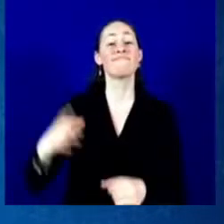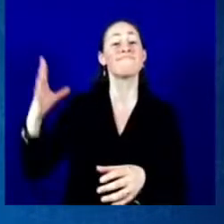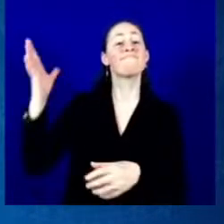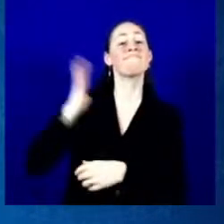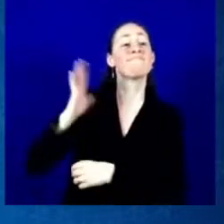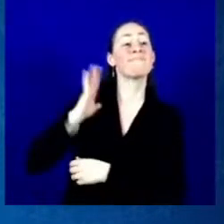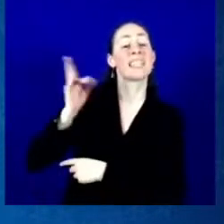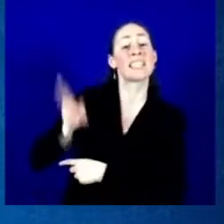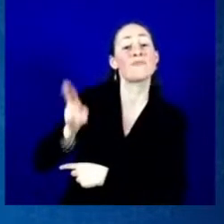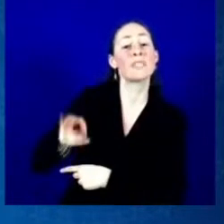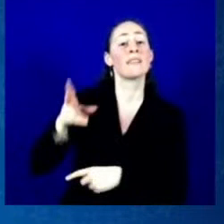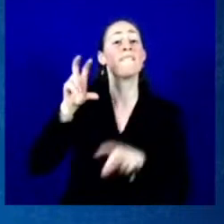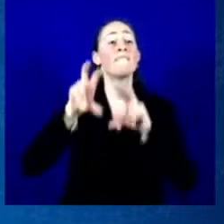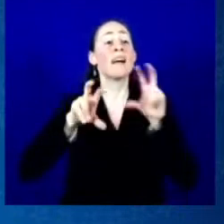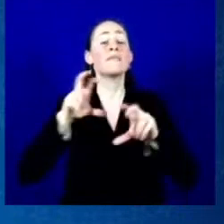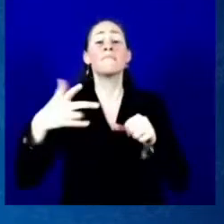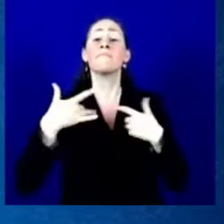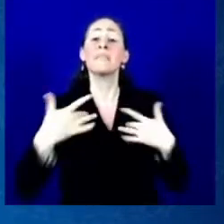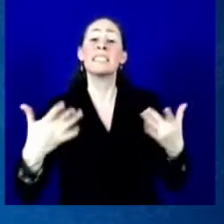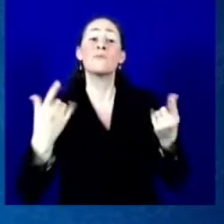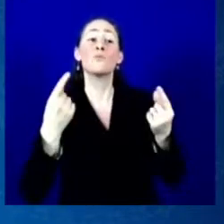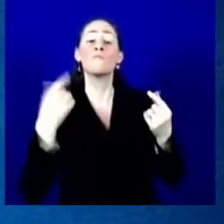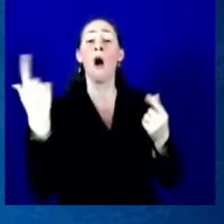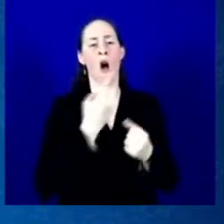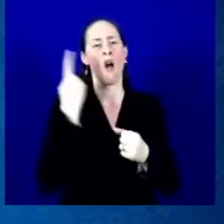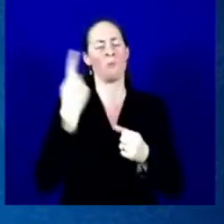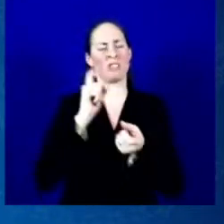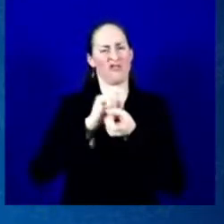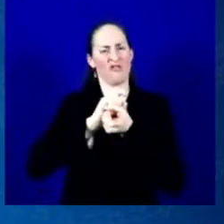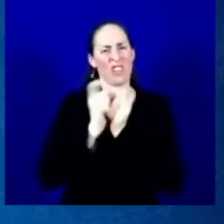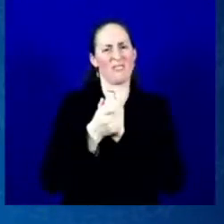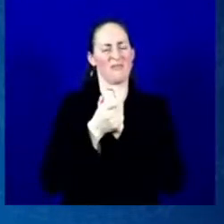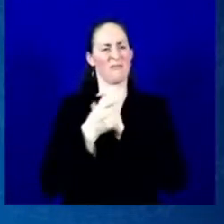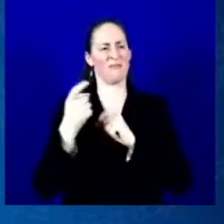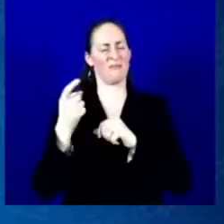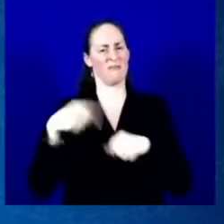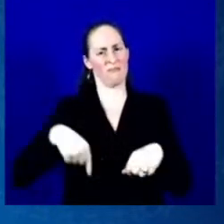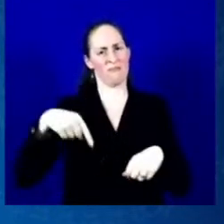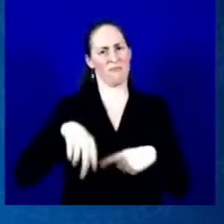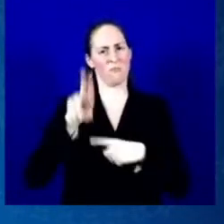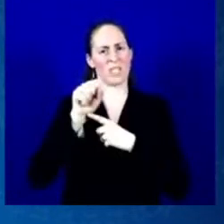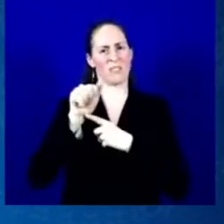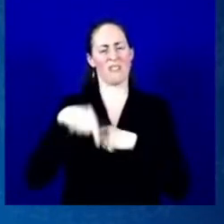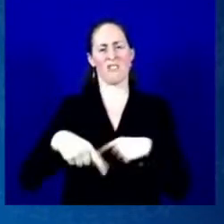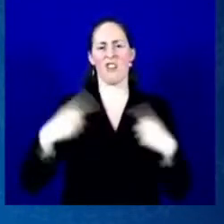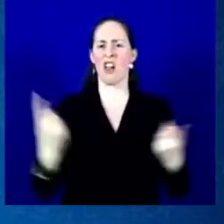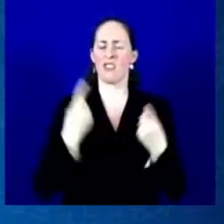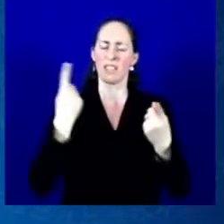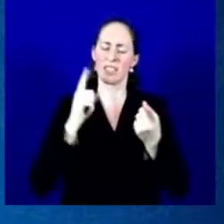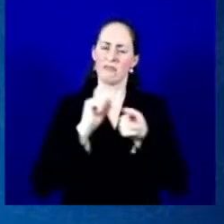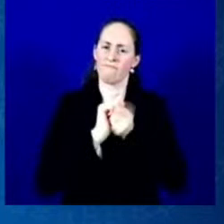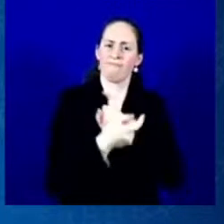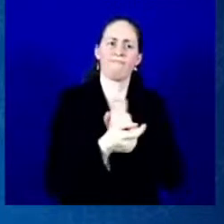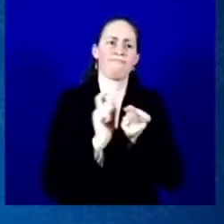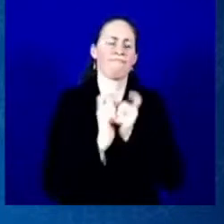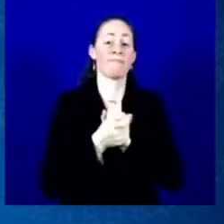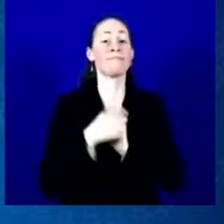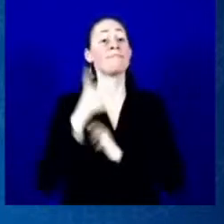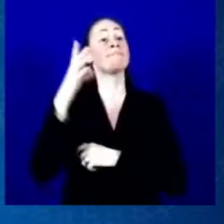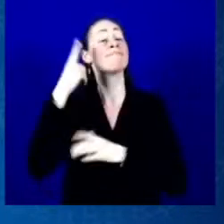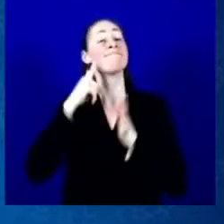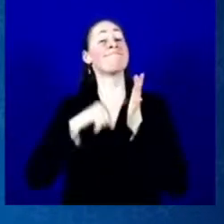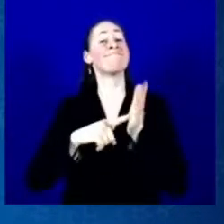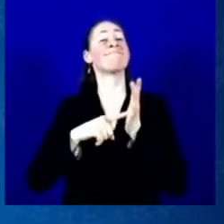America, our attitudes as well as our opportunities. The Transcontinental Railroad, the interstate